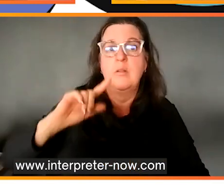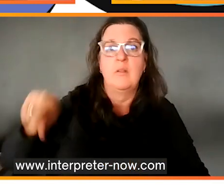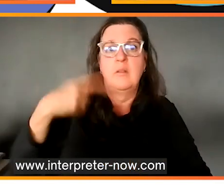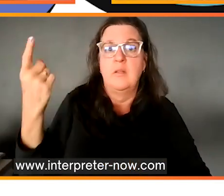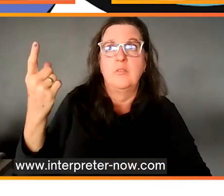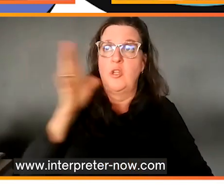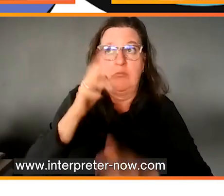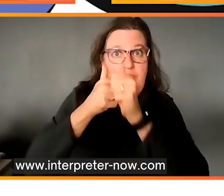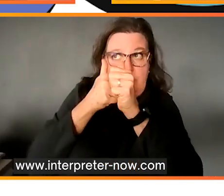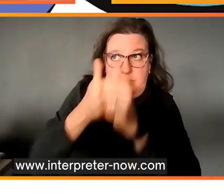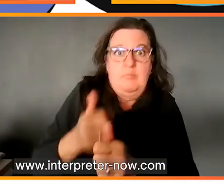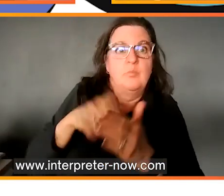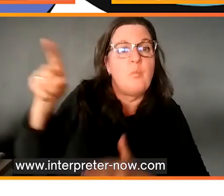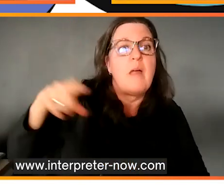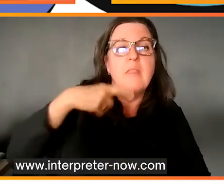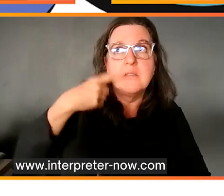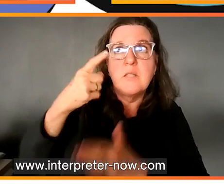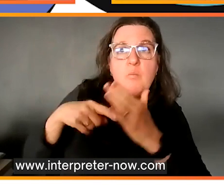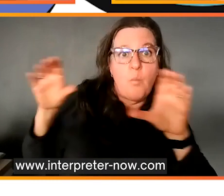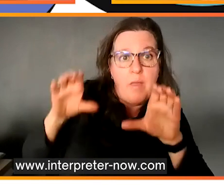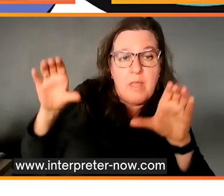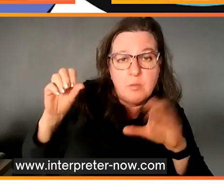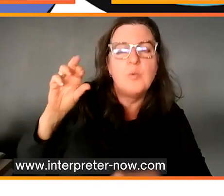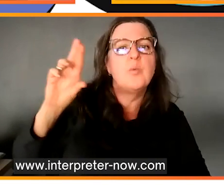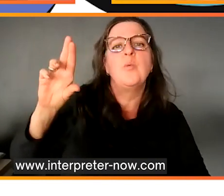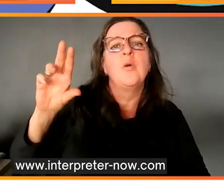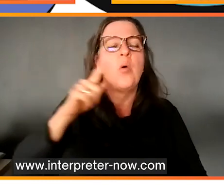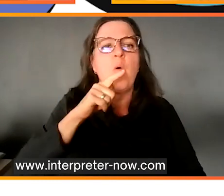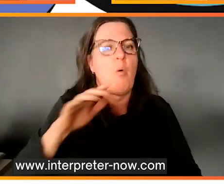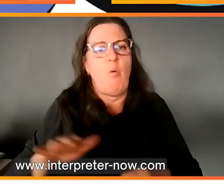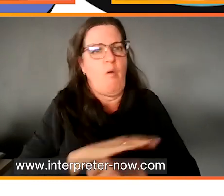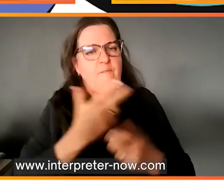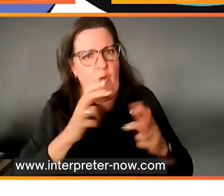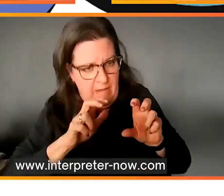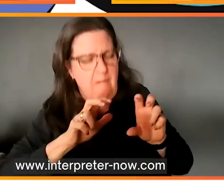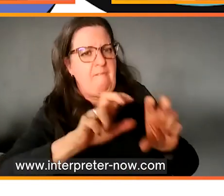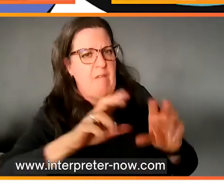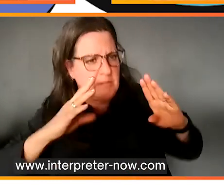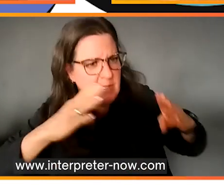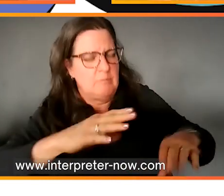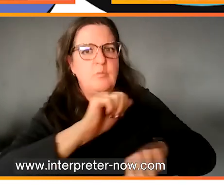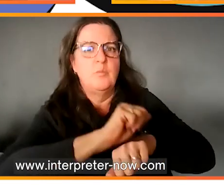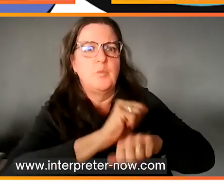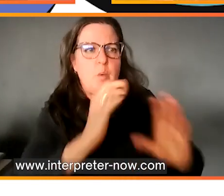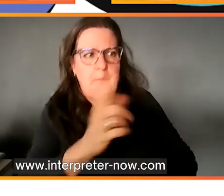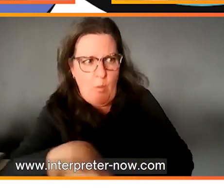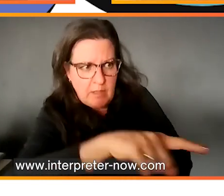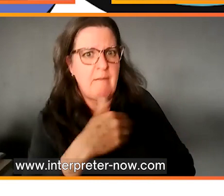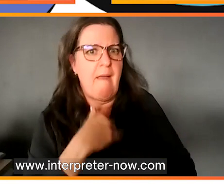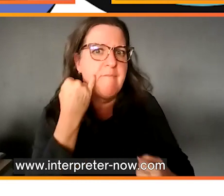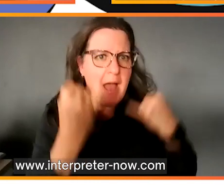support that you're going to need? As far as then, if I may, I'll just shift gears